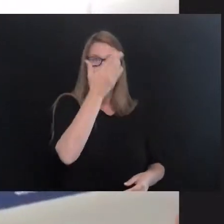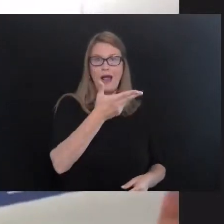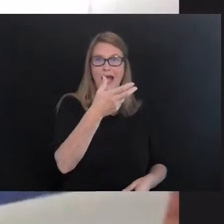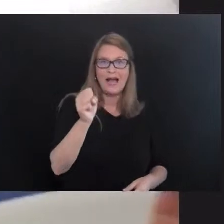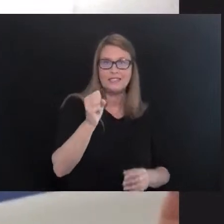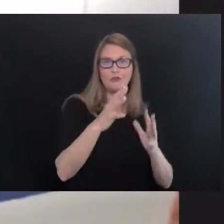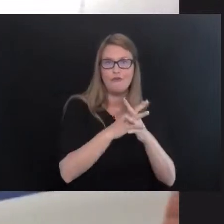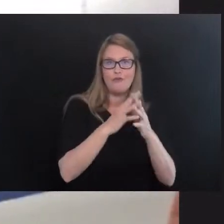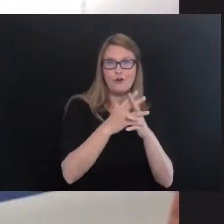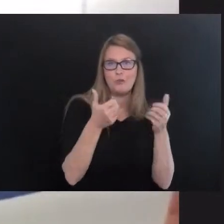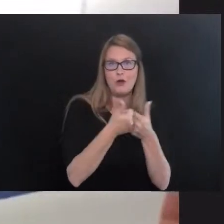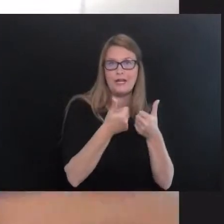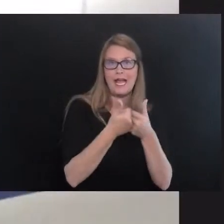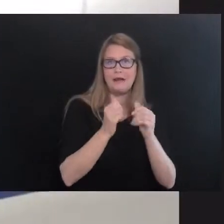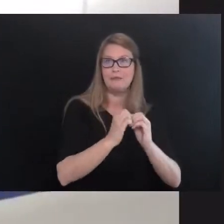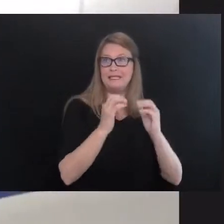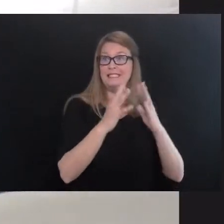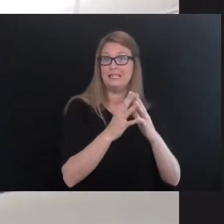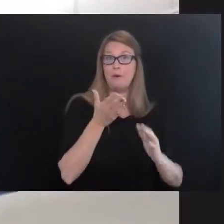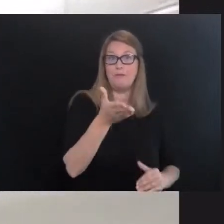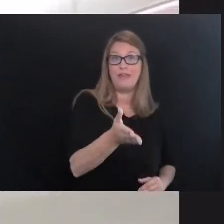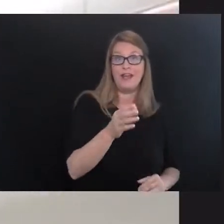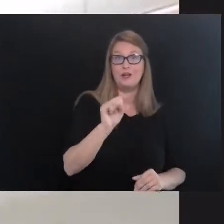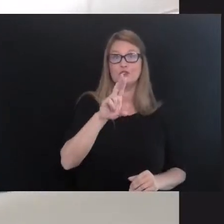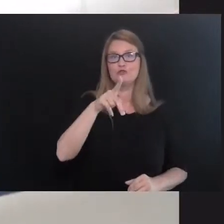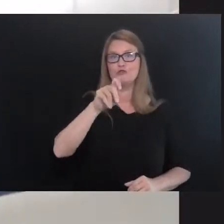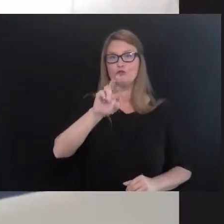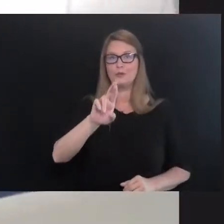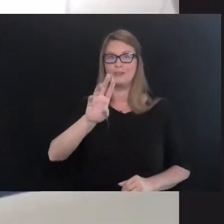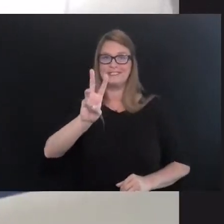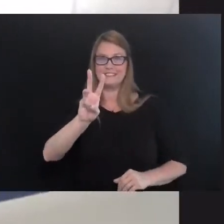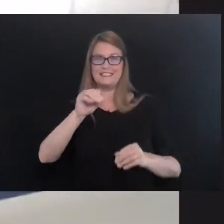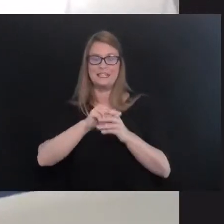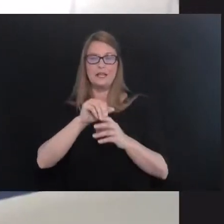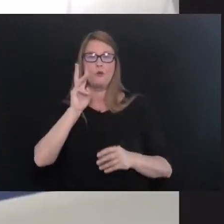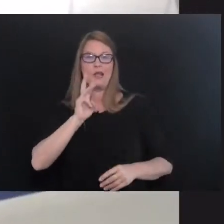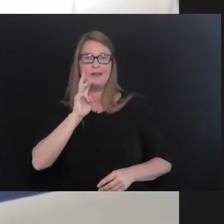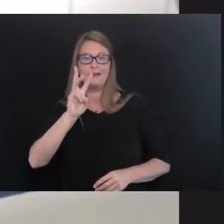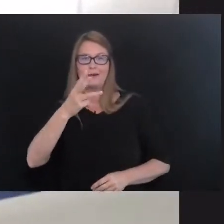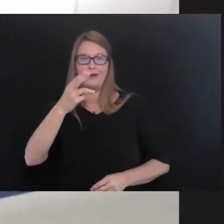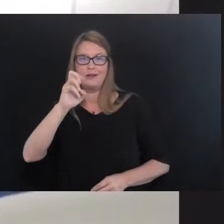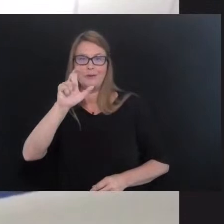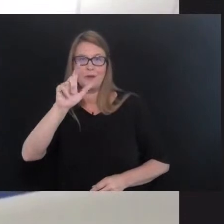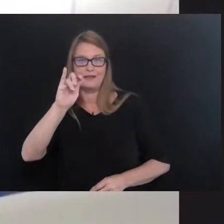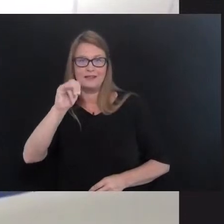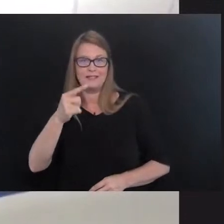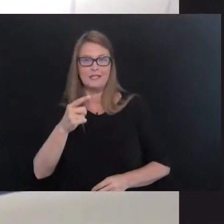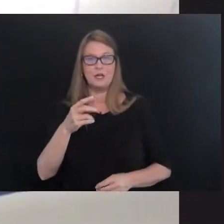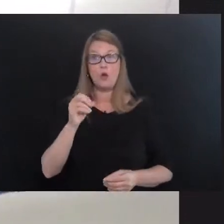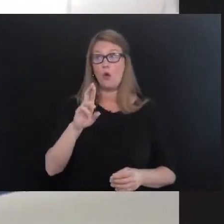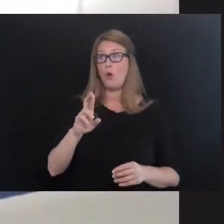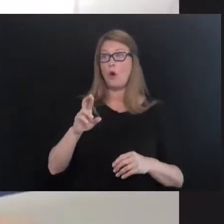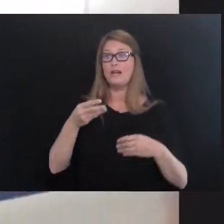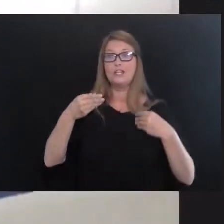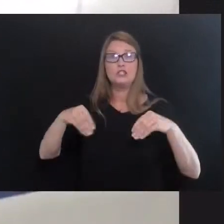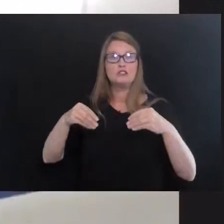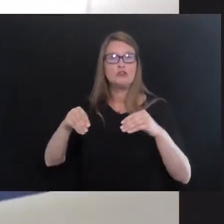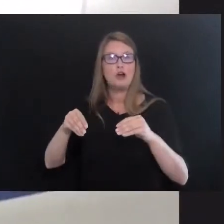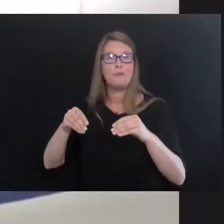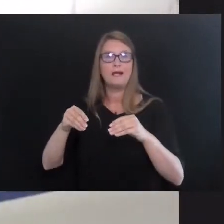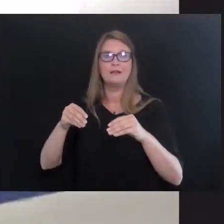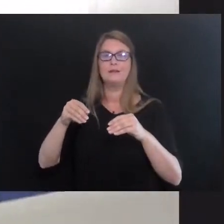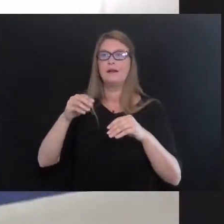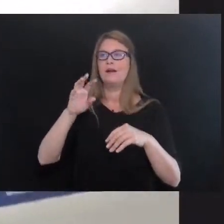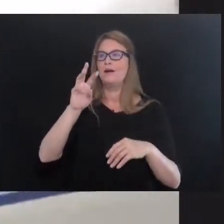wondering if there's going to be a clinic at the Super 6 this weekend in Wheeling. I'm wondering about the possibility of taking clinics to shopping center parking lots or mall